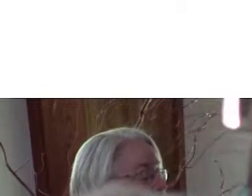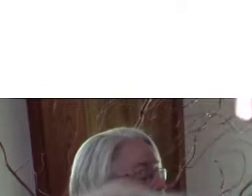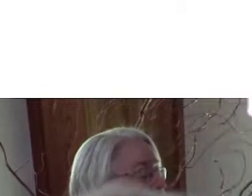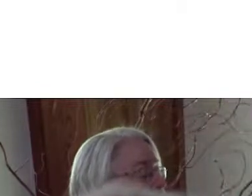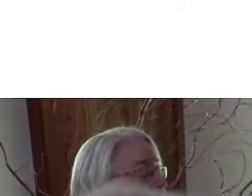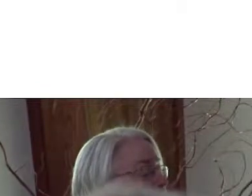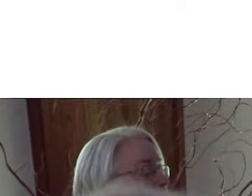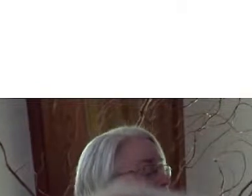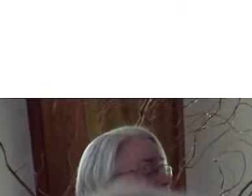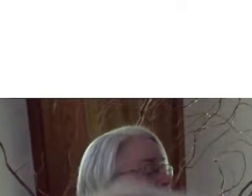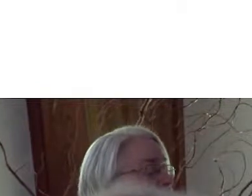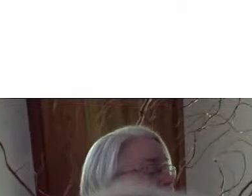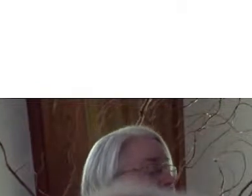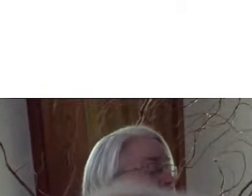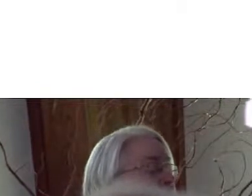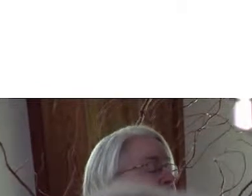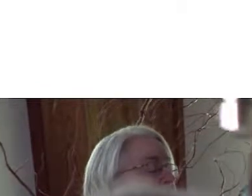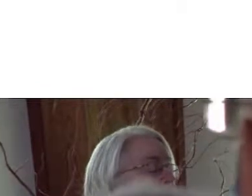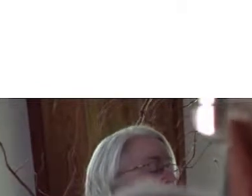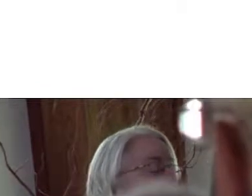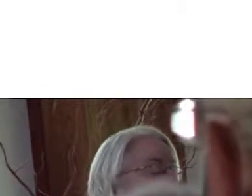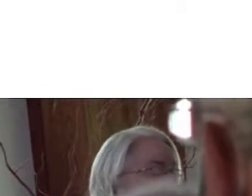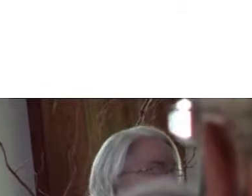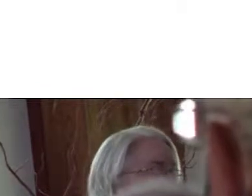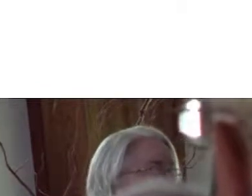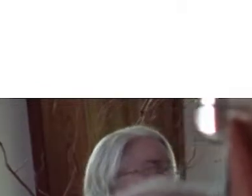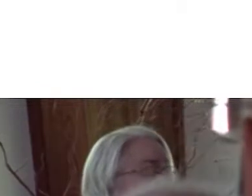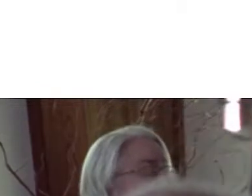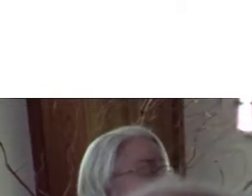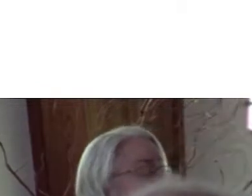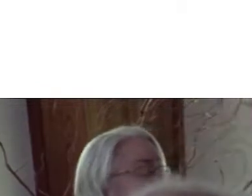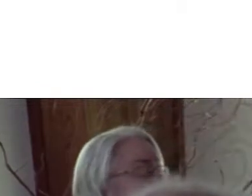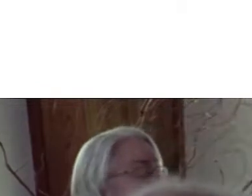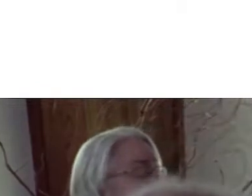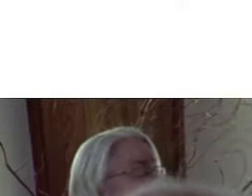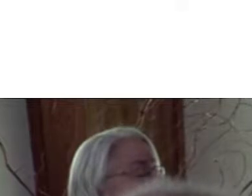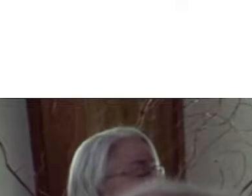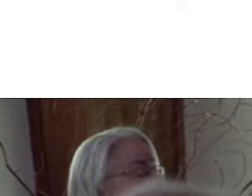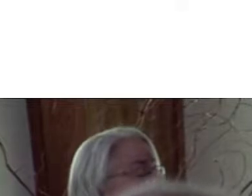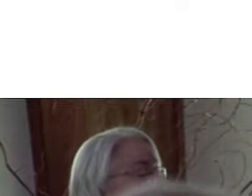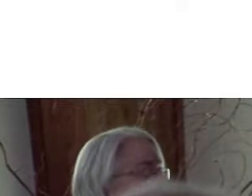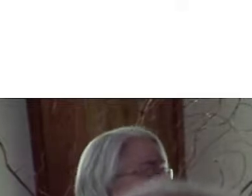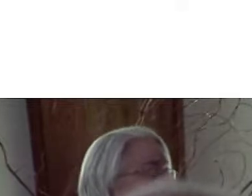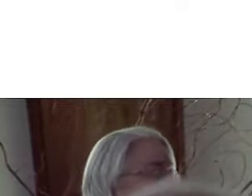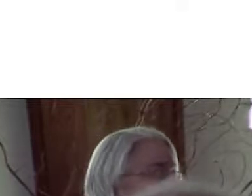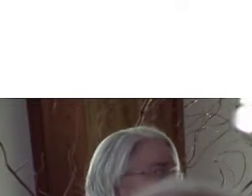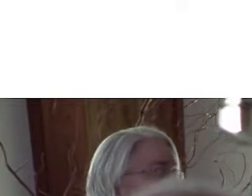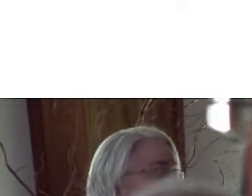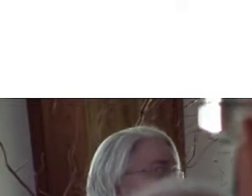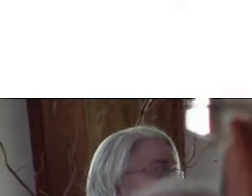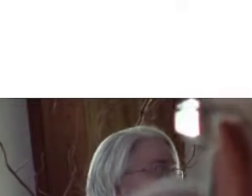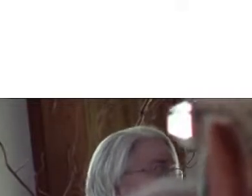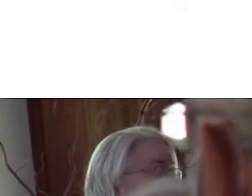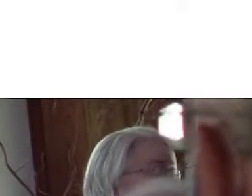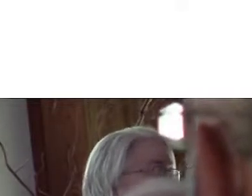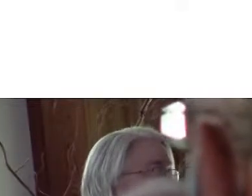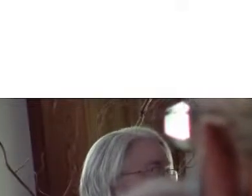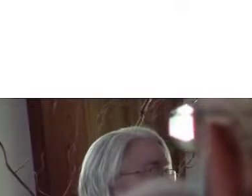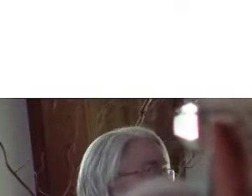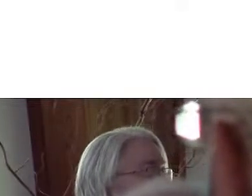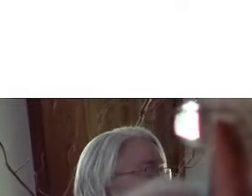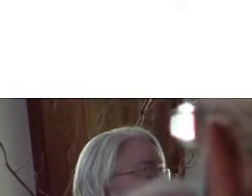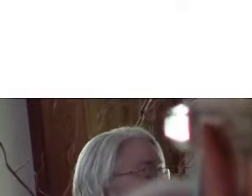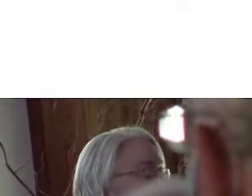for sorrow we must bear, for failures, pain, and loss, for each new thing